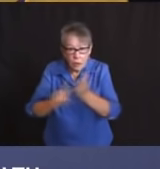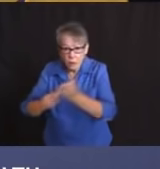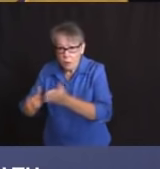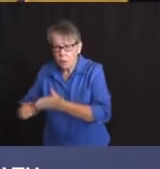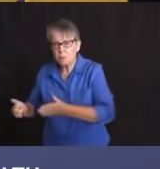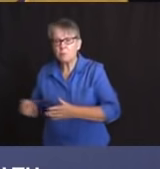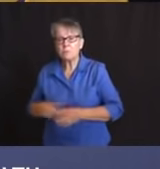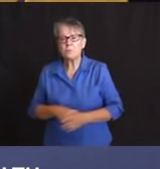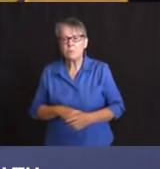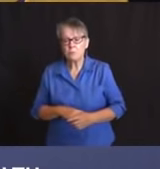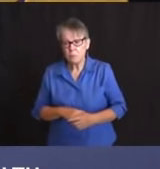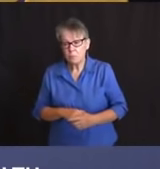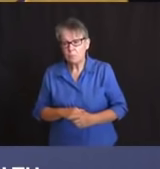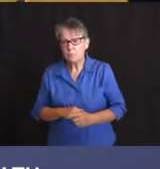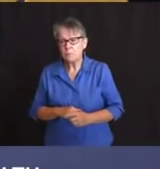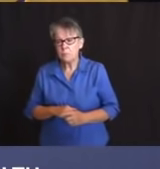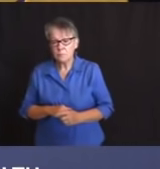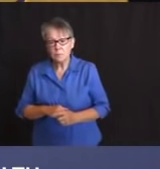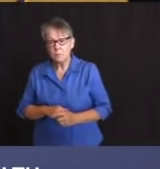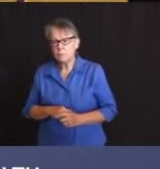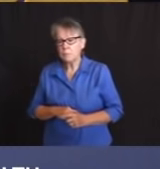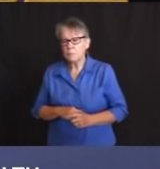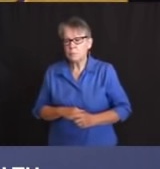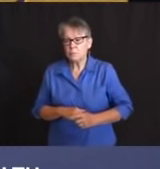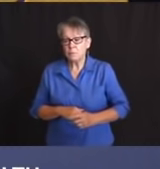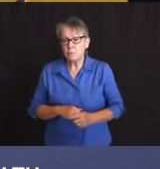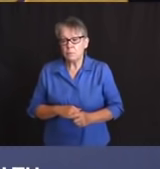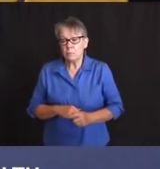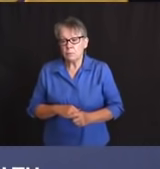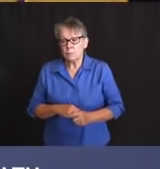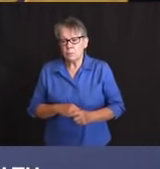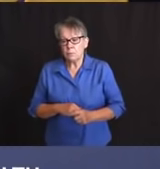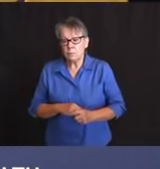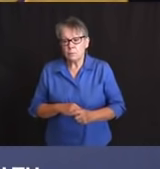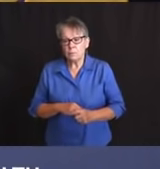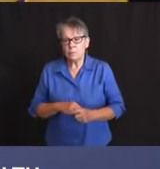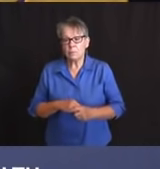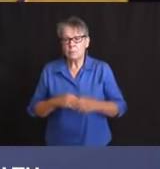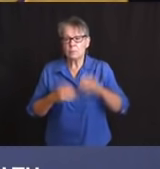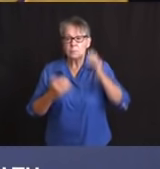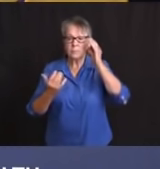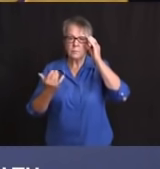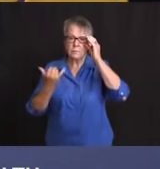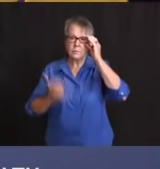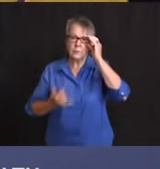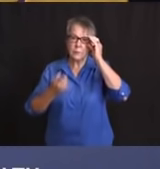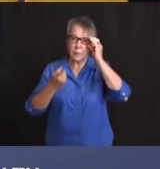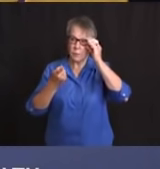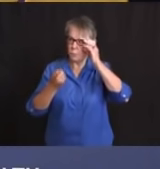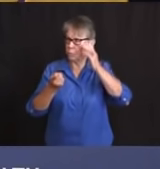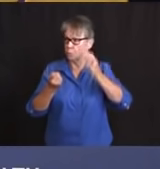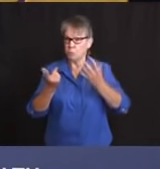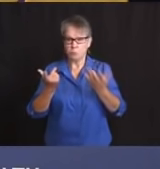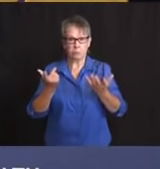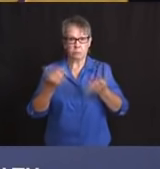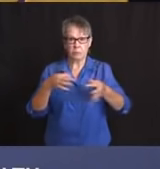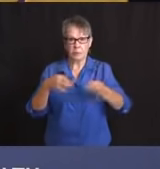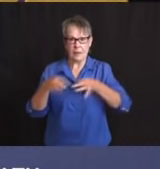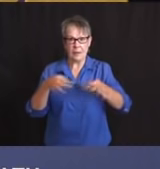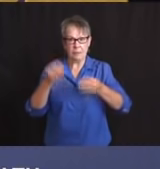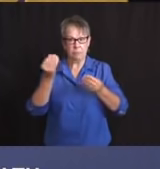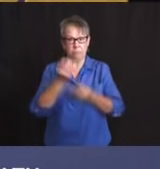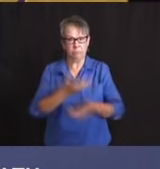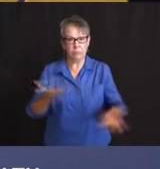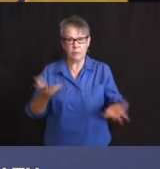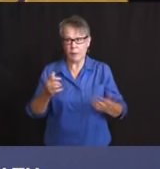we were talking about the opening of limited capacity health clubs, fitness centers, and so forth. Governor, you know that there are hundreds of